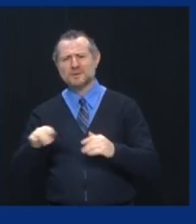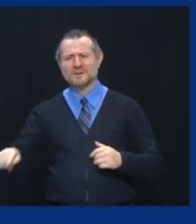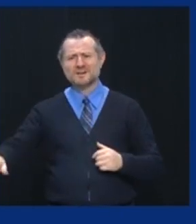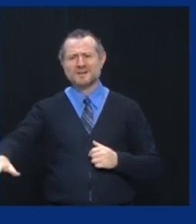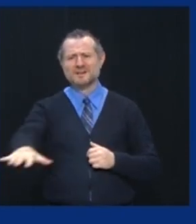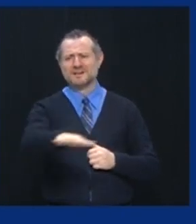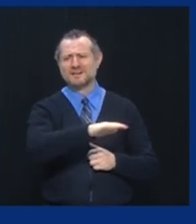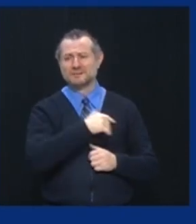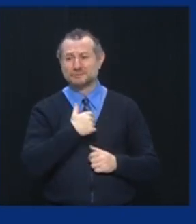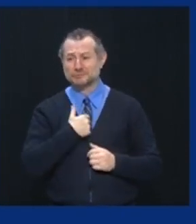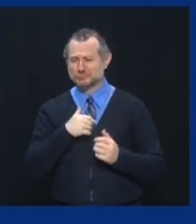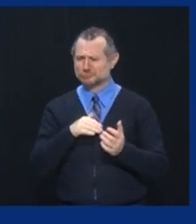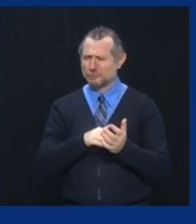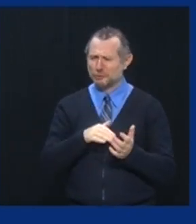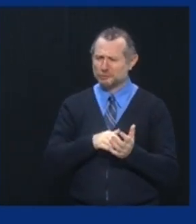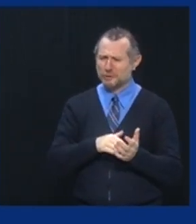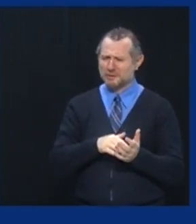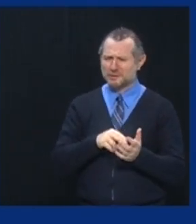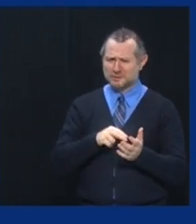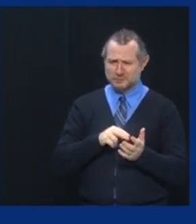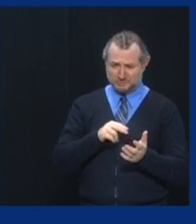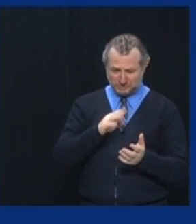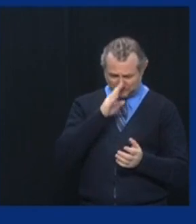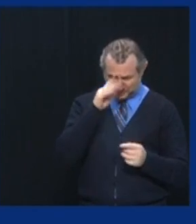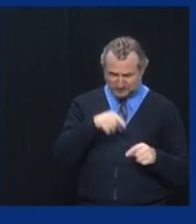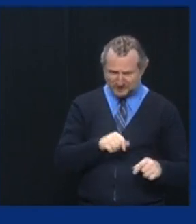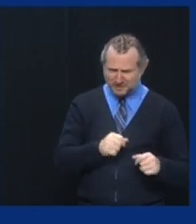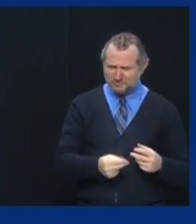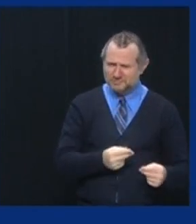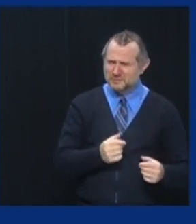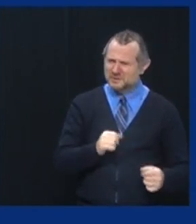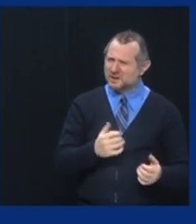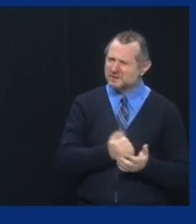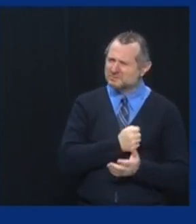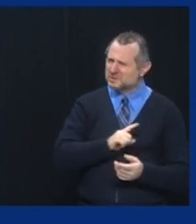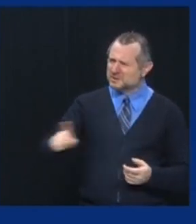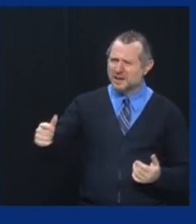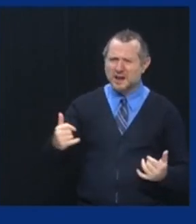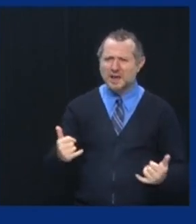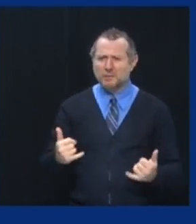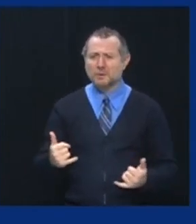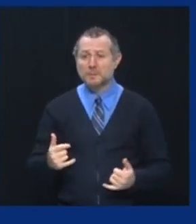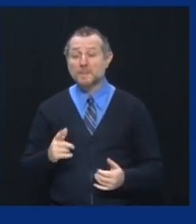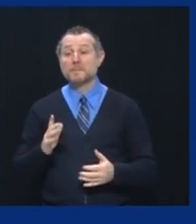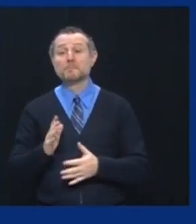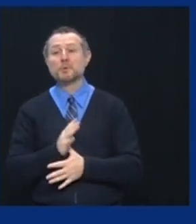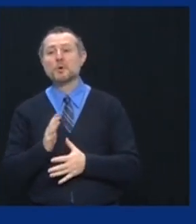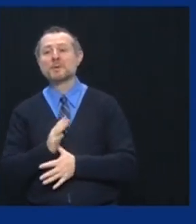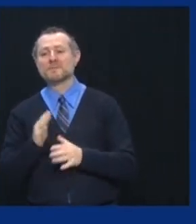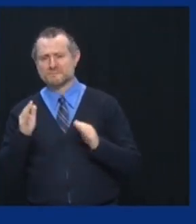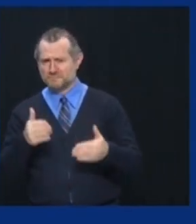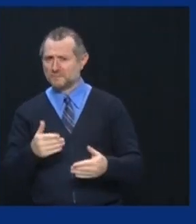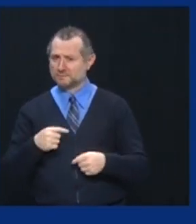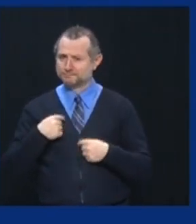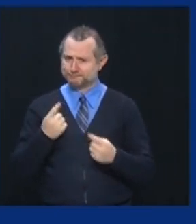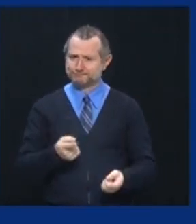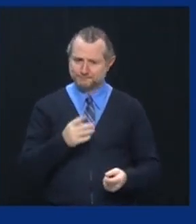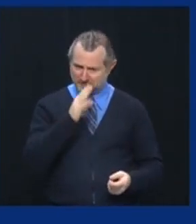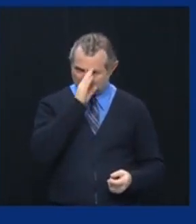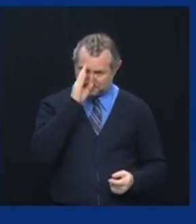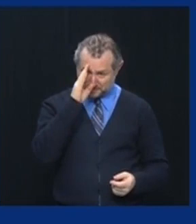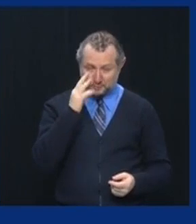workers can go now to receive the vaccine. But it was primarily through the hospitals, because that's where the healthcare